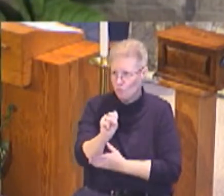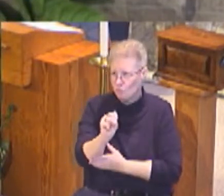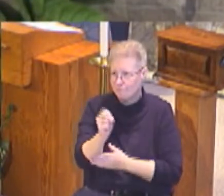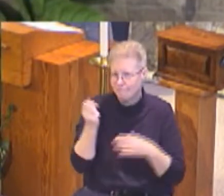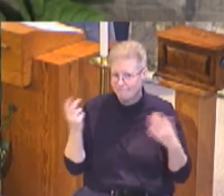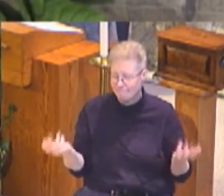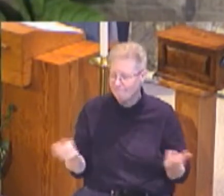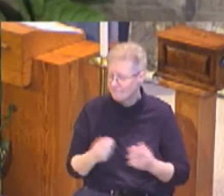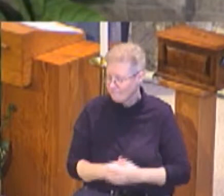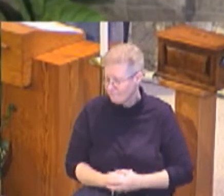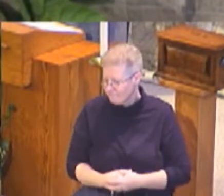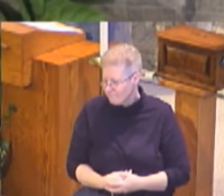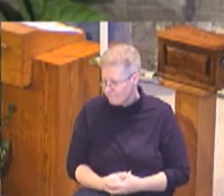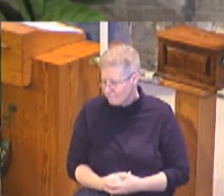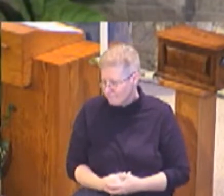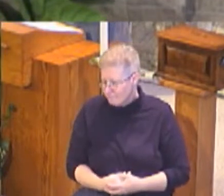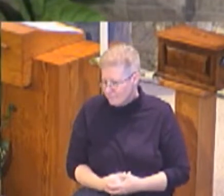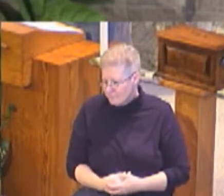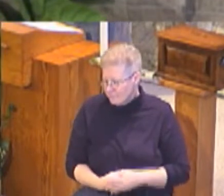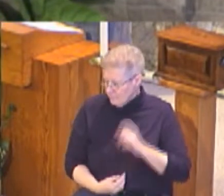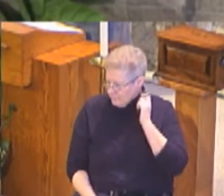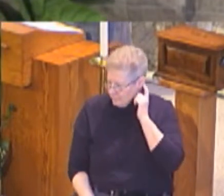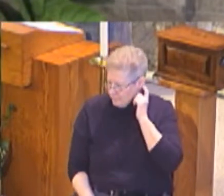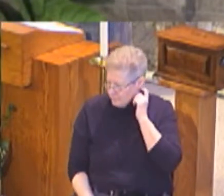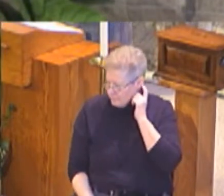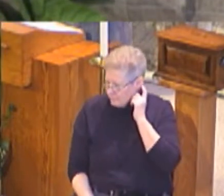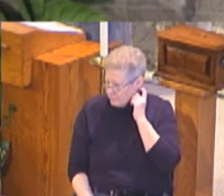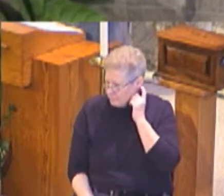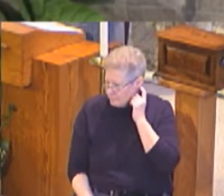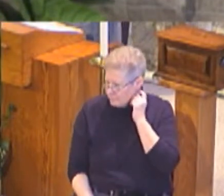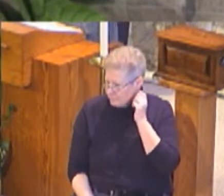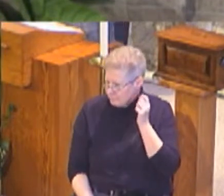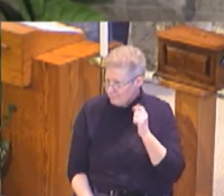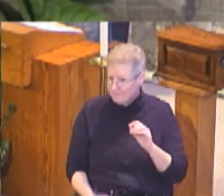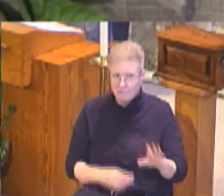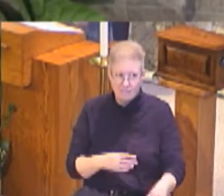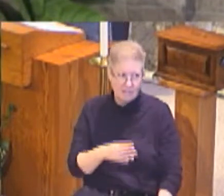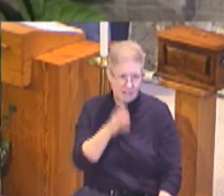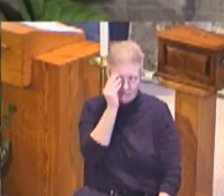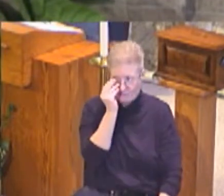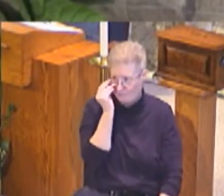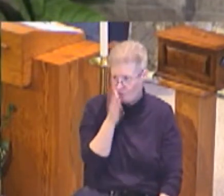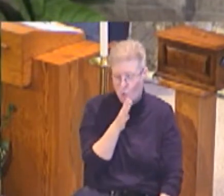out that the good news is even way better than we thought.